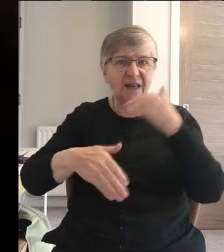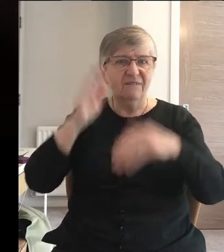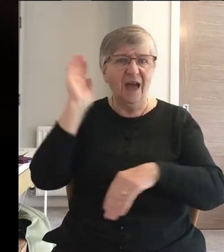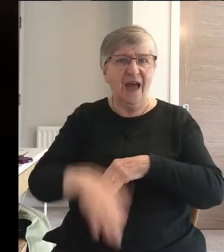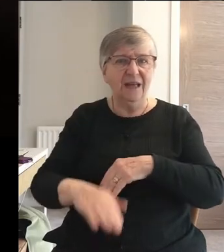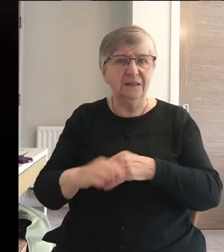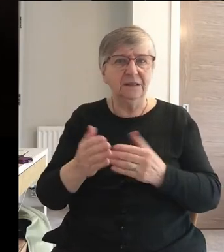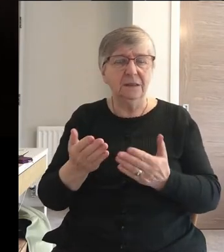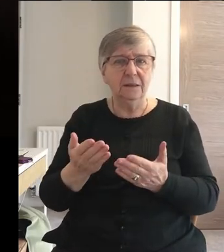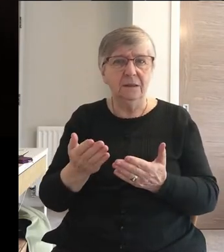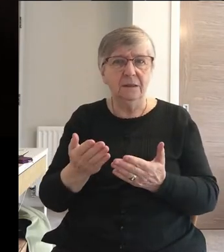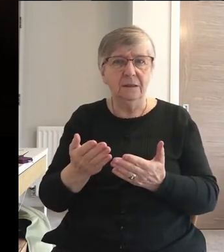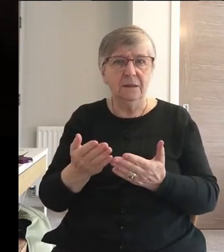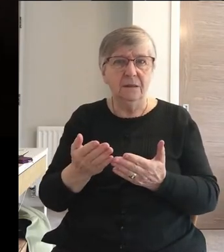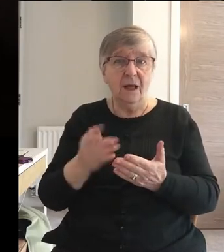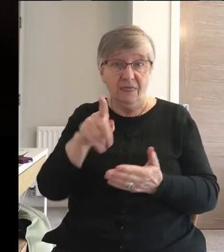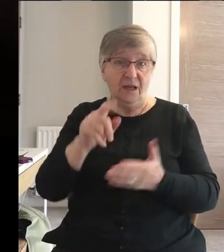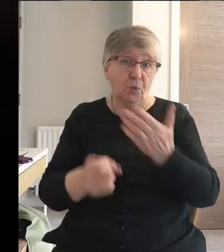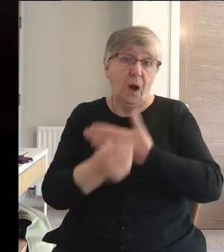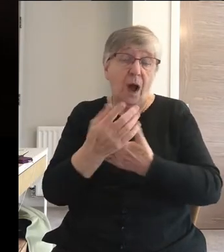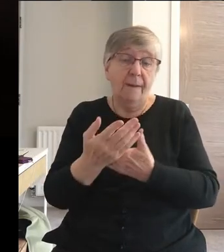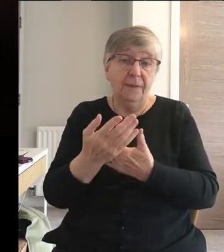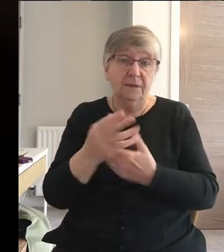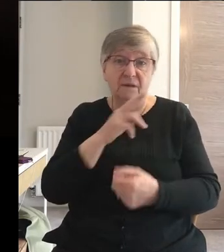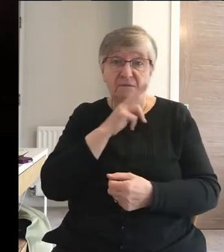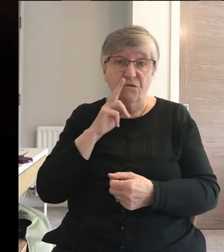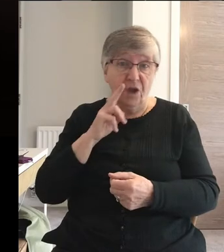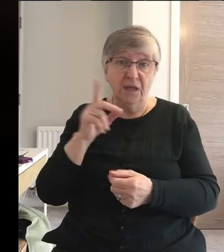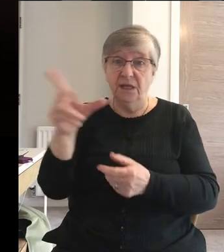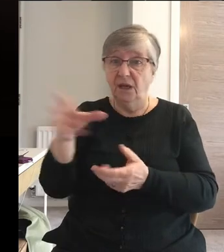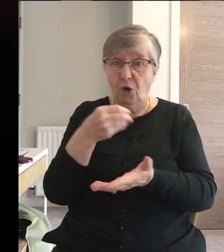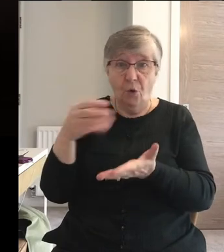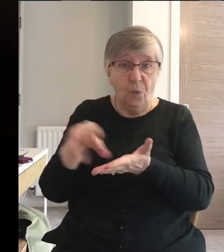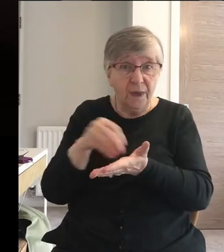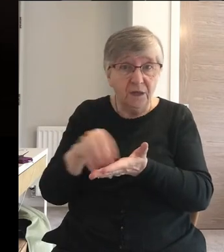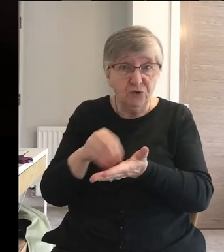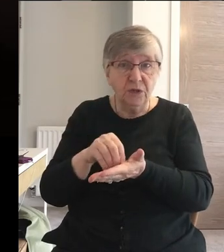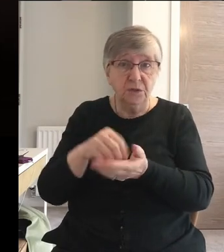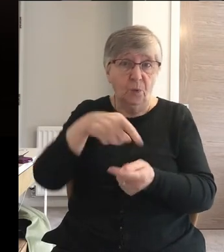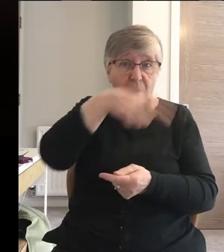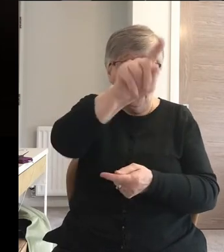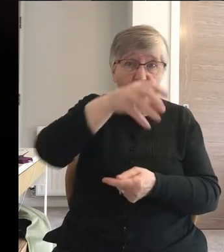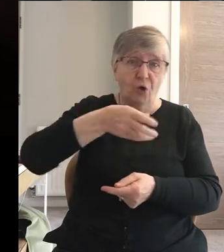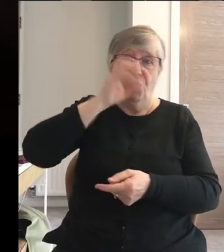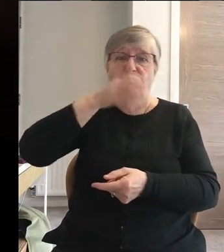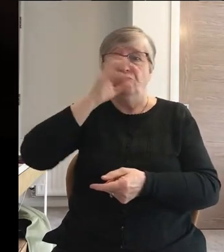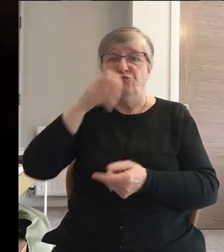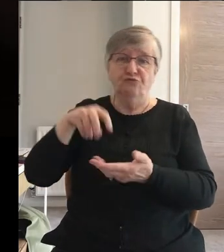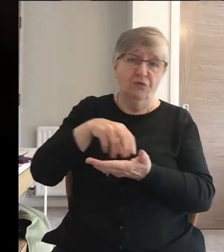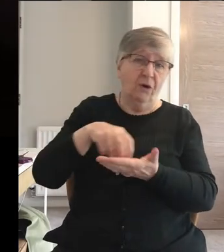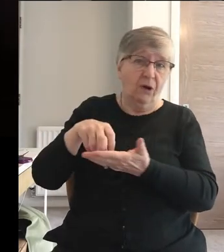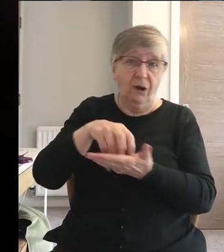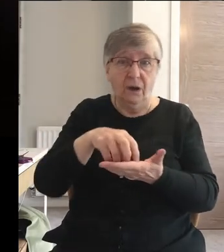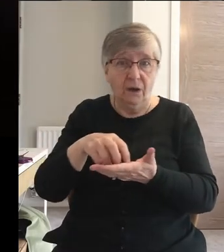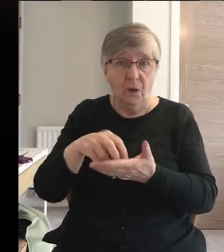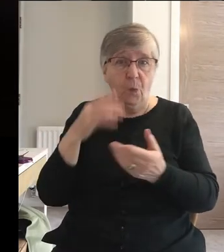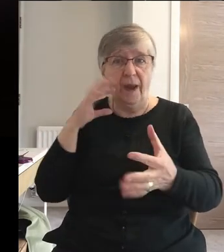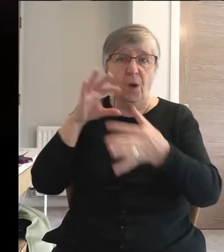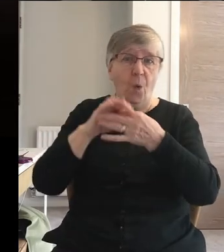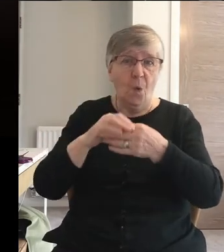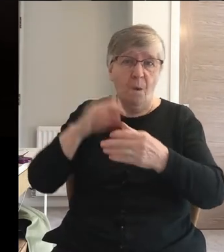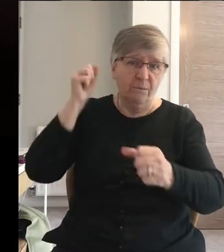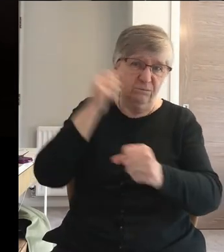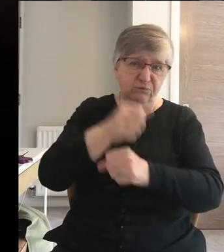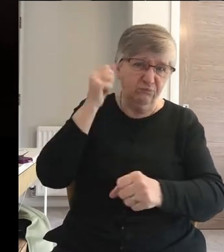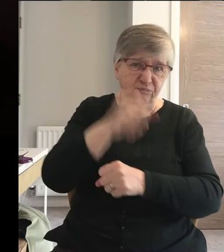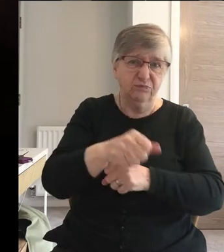You see, it's what happened. The guy got paid on a Friday. He went out and got drunk. And when he came home, he battered his